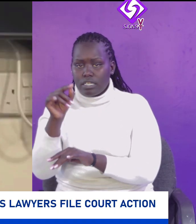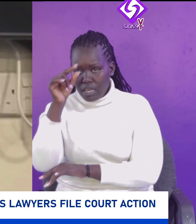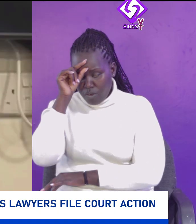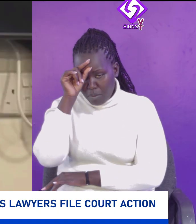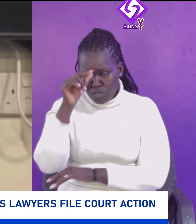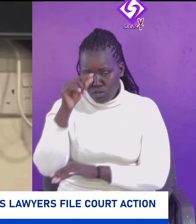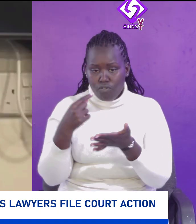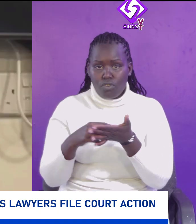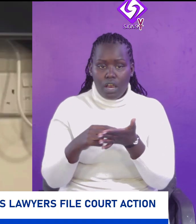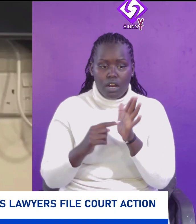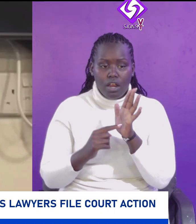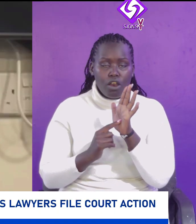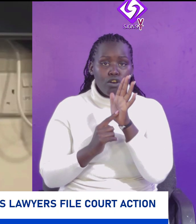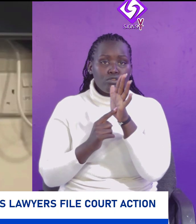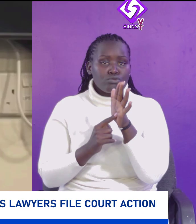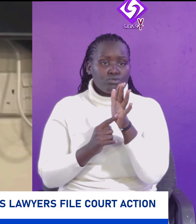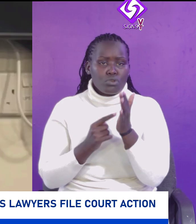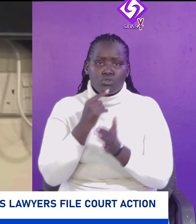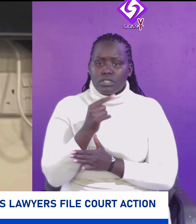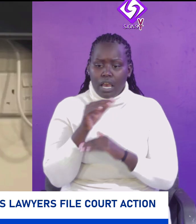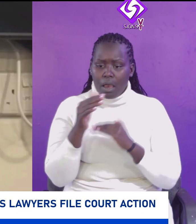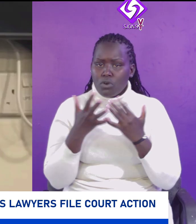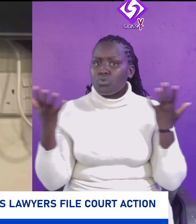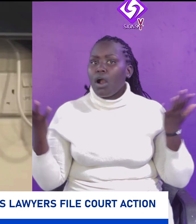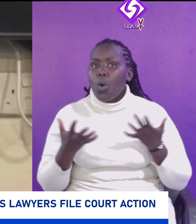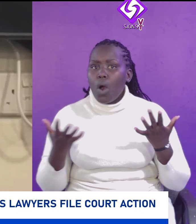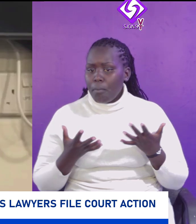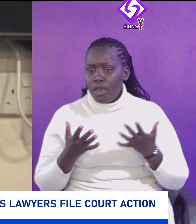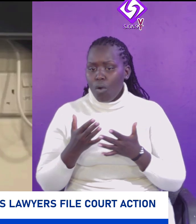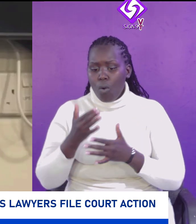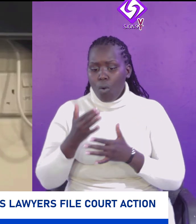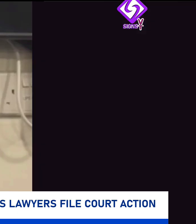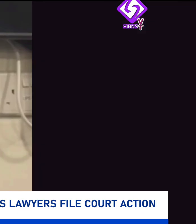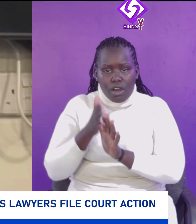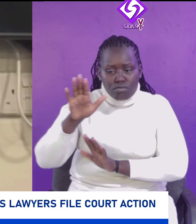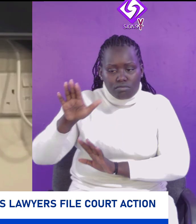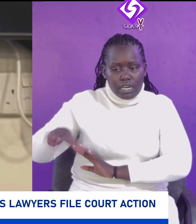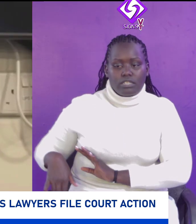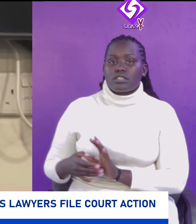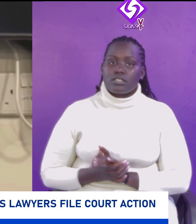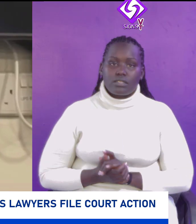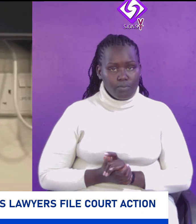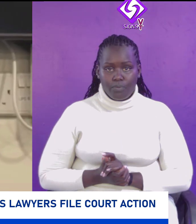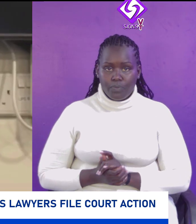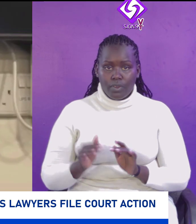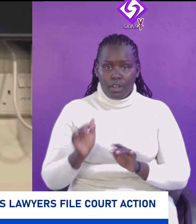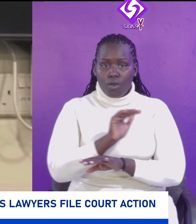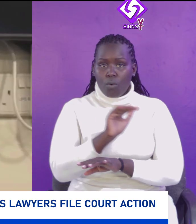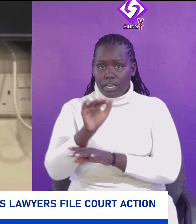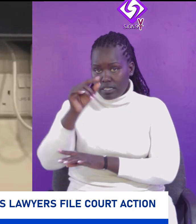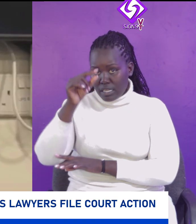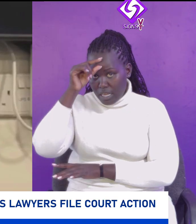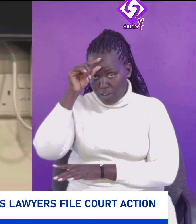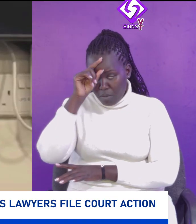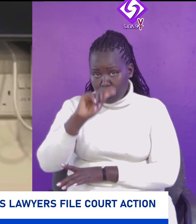disclose their whereabouts and release them without delay. We call upon the government of Kenya to